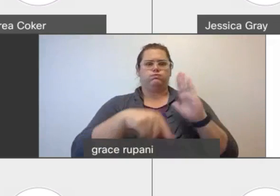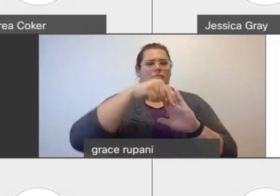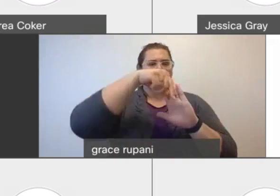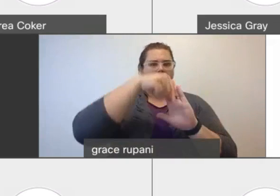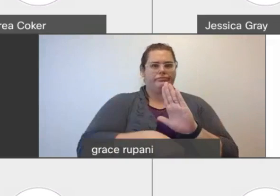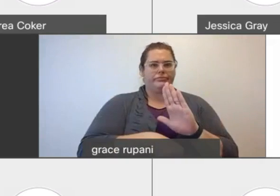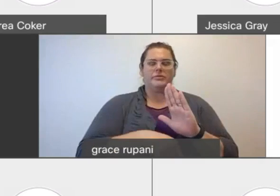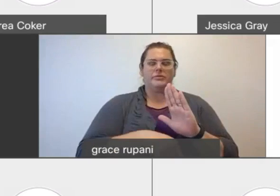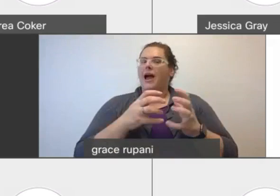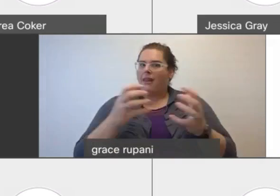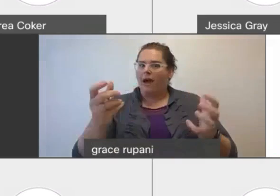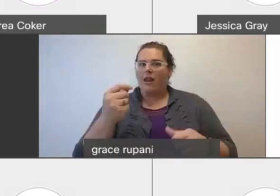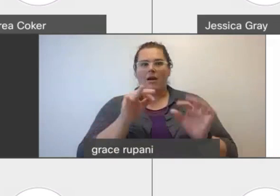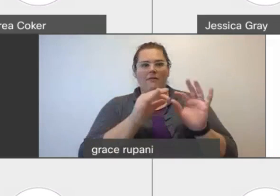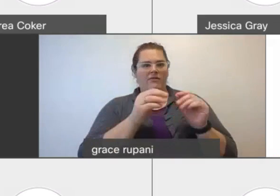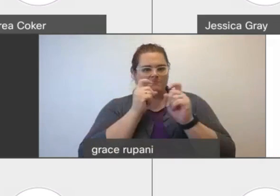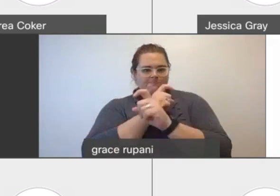be read differently.